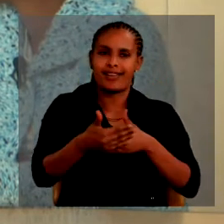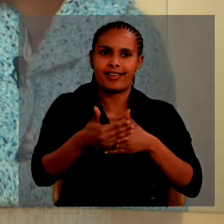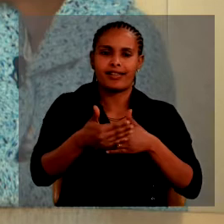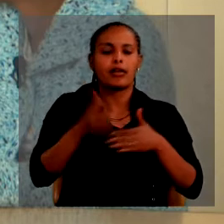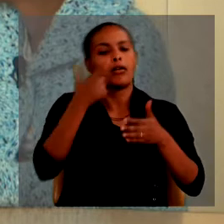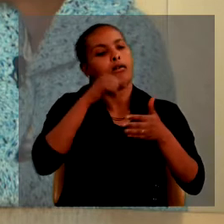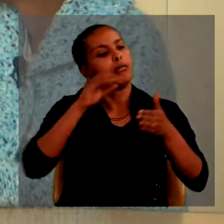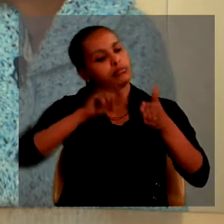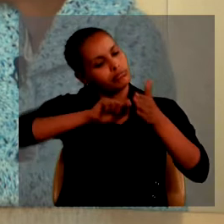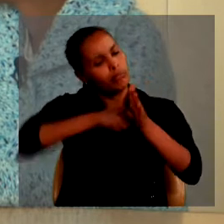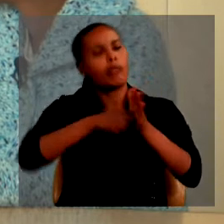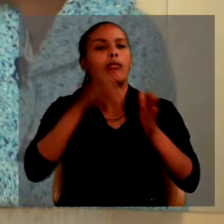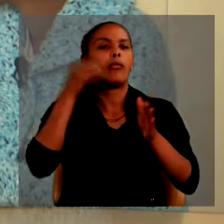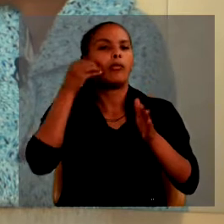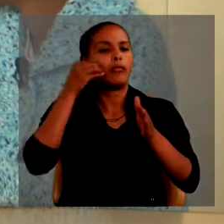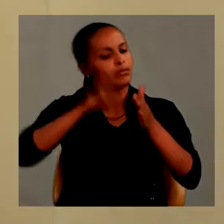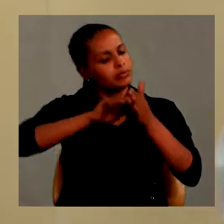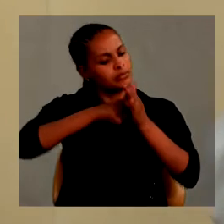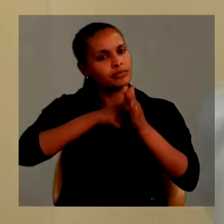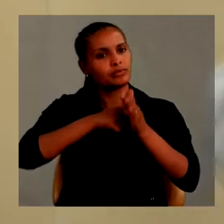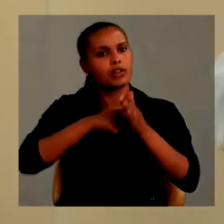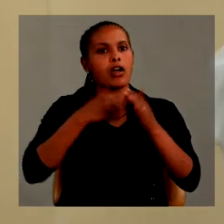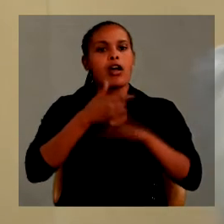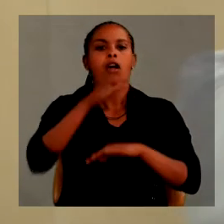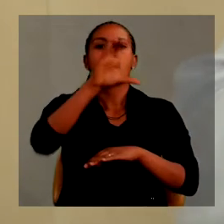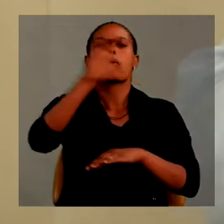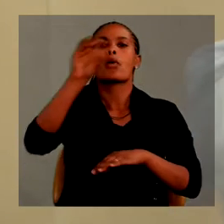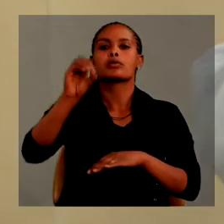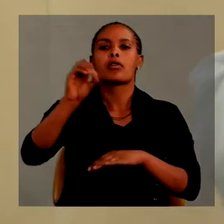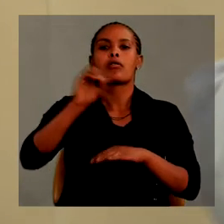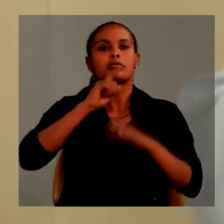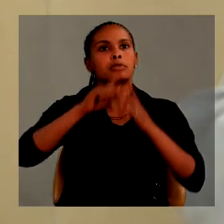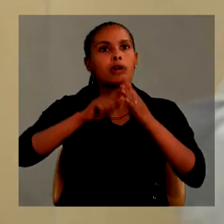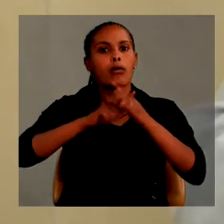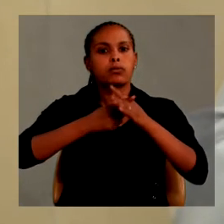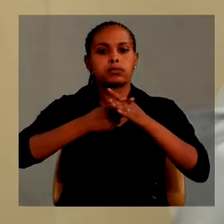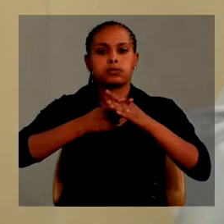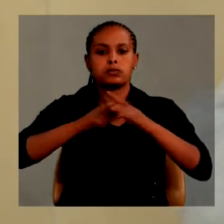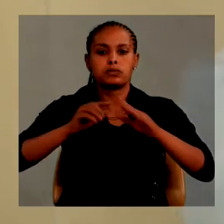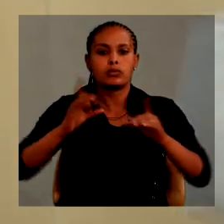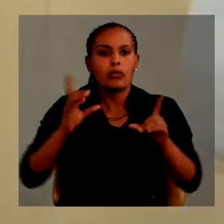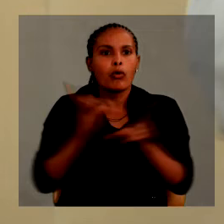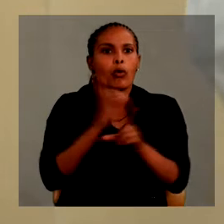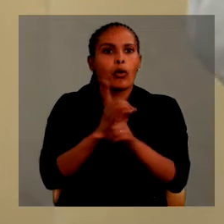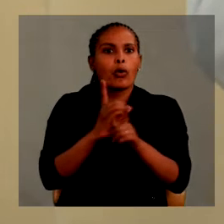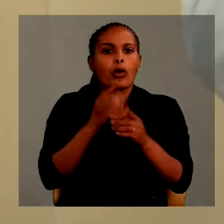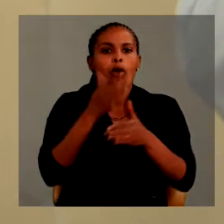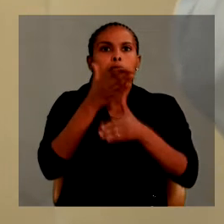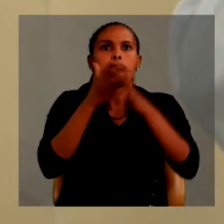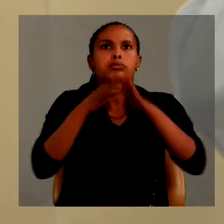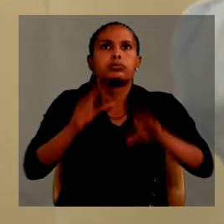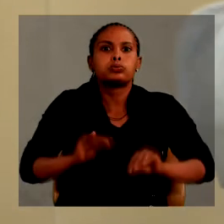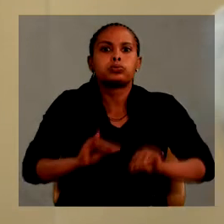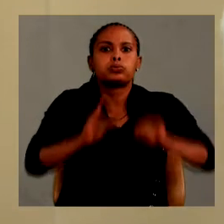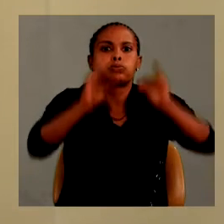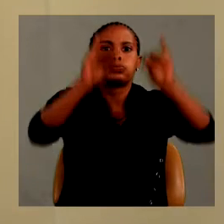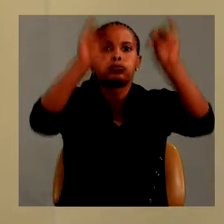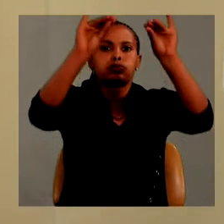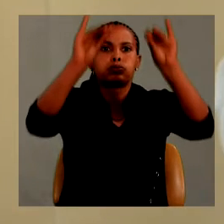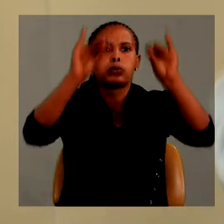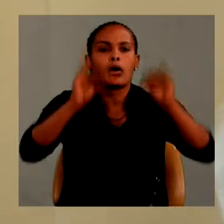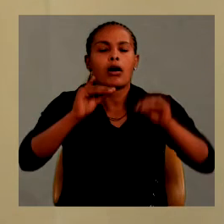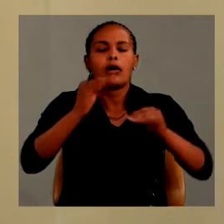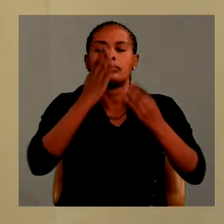they close the door. Carbon monoxide starts to form. It builds up. And then